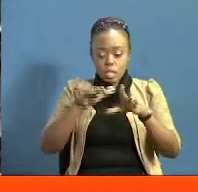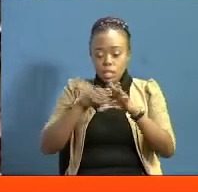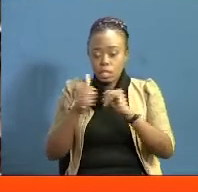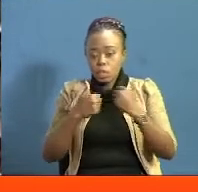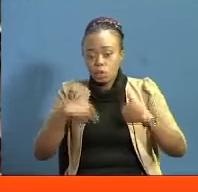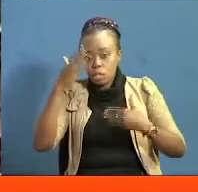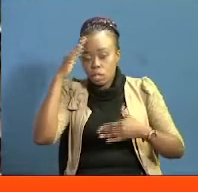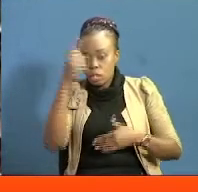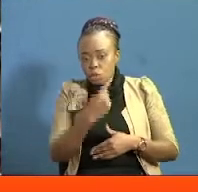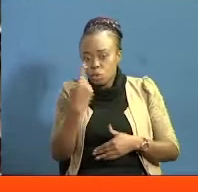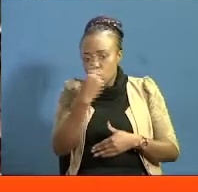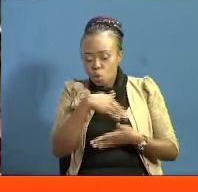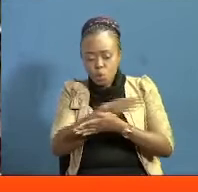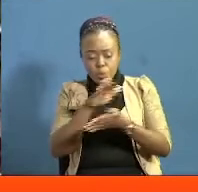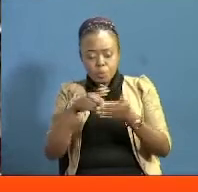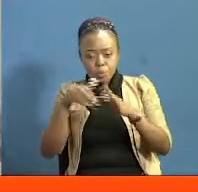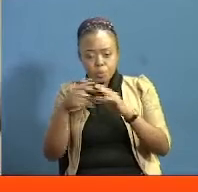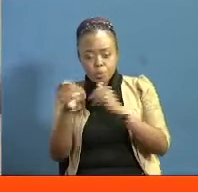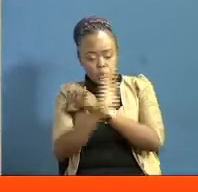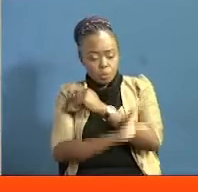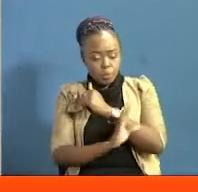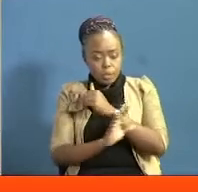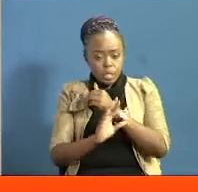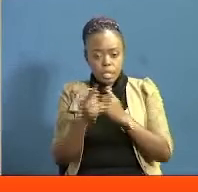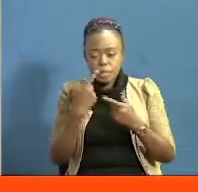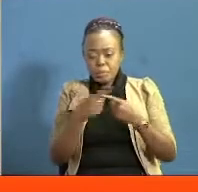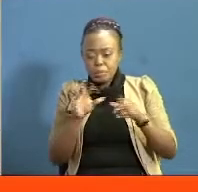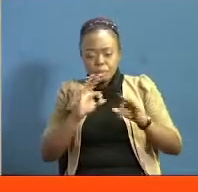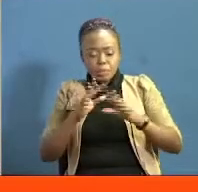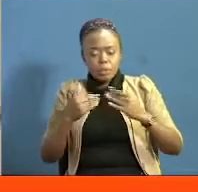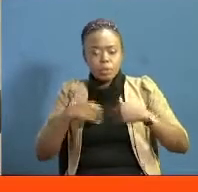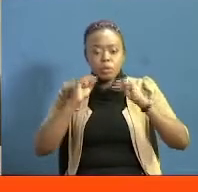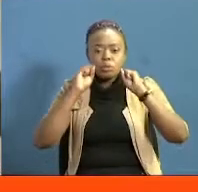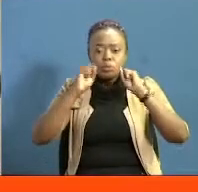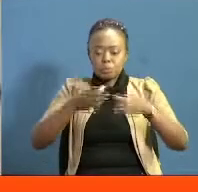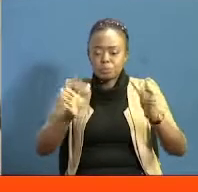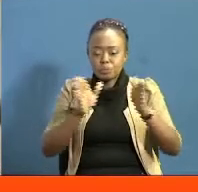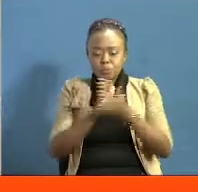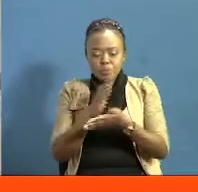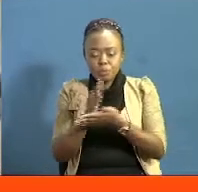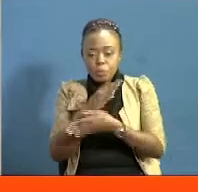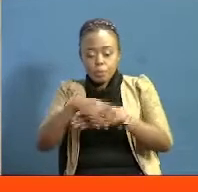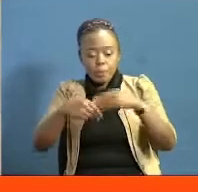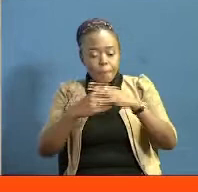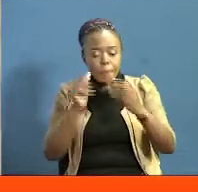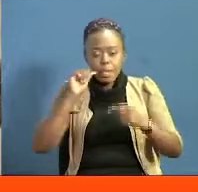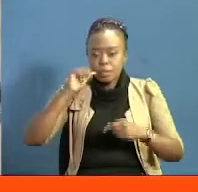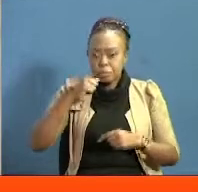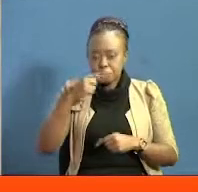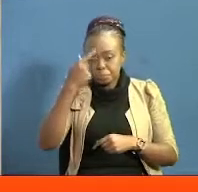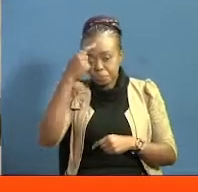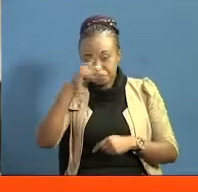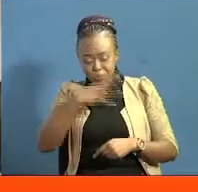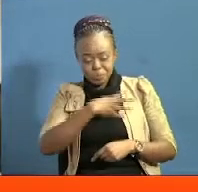the interests of all young people in the country. But if they're properly empowered, then they become proper source for